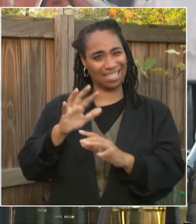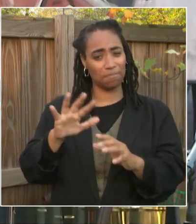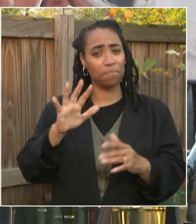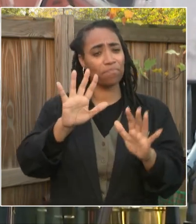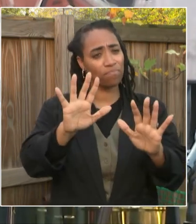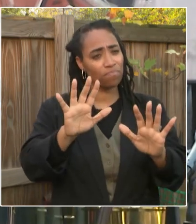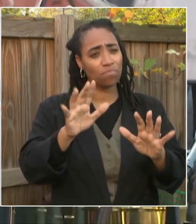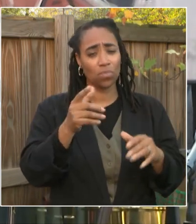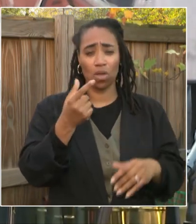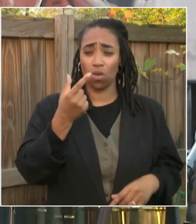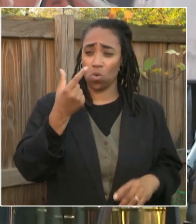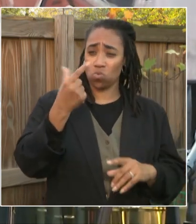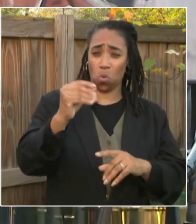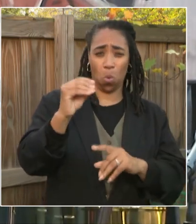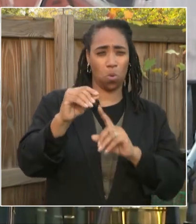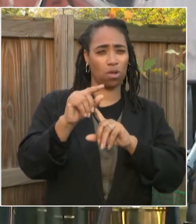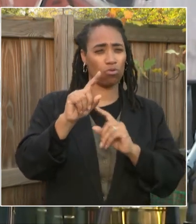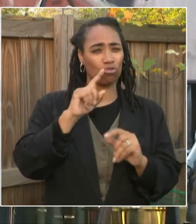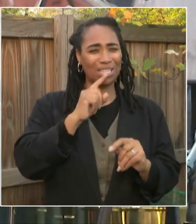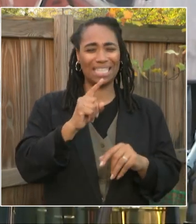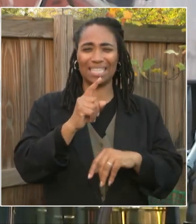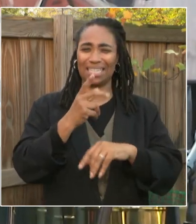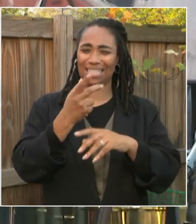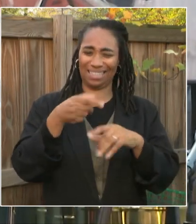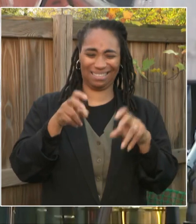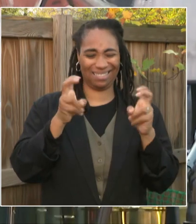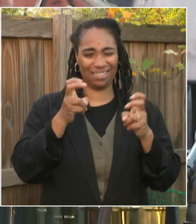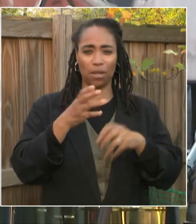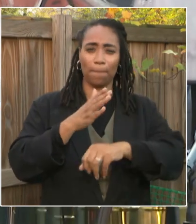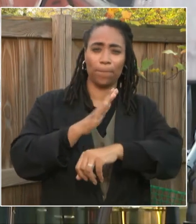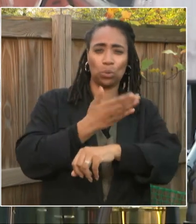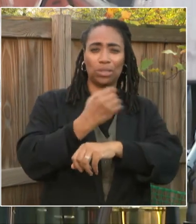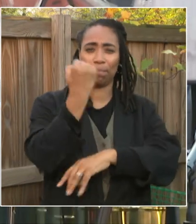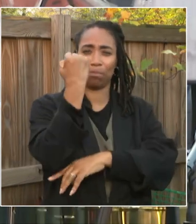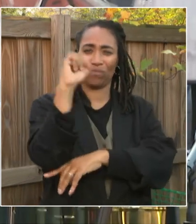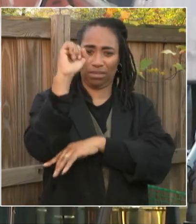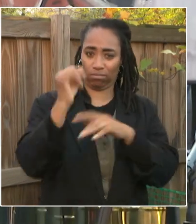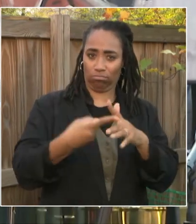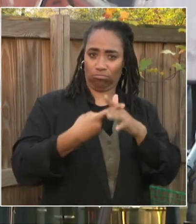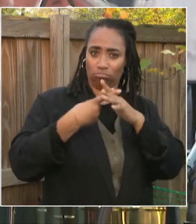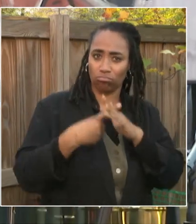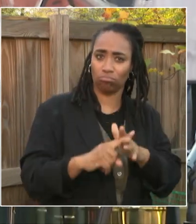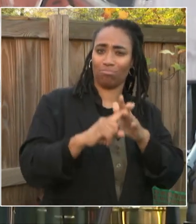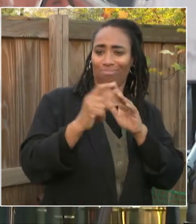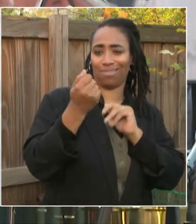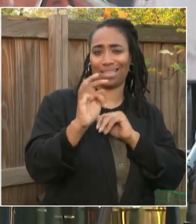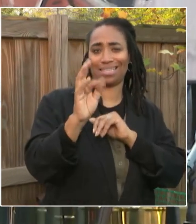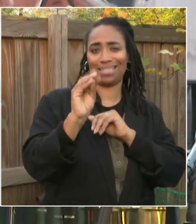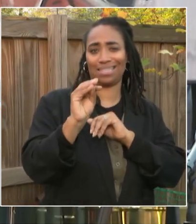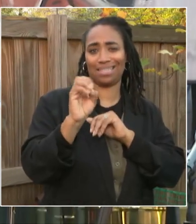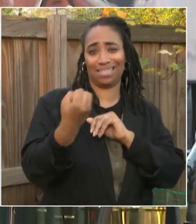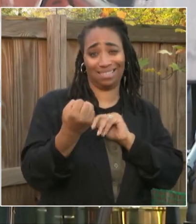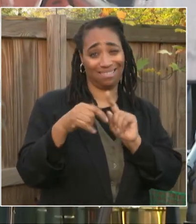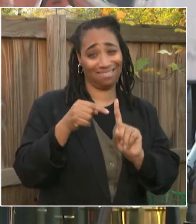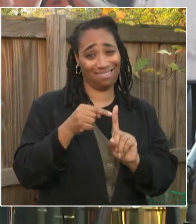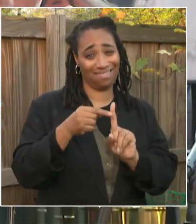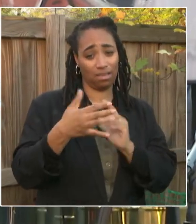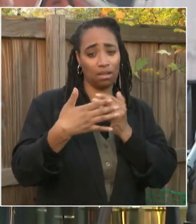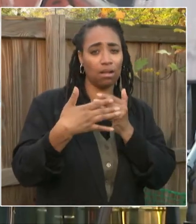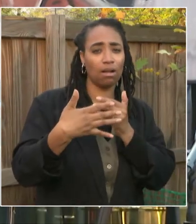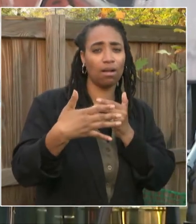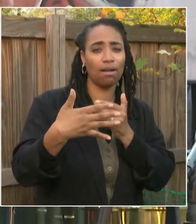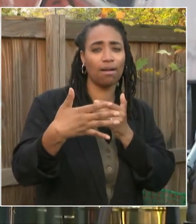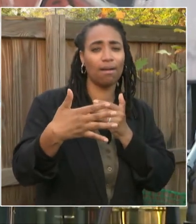musical movement that started in the late 60s with bands like The Aggression, 100 Years